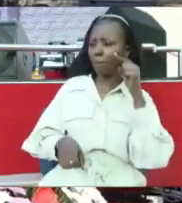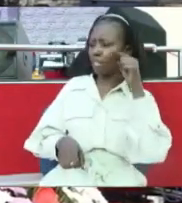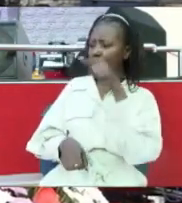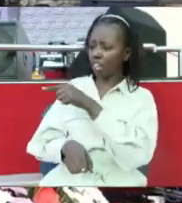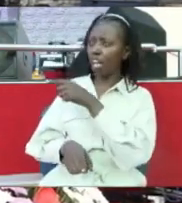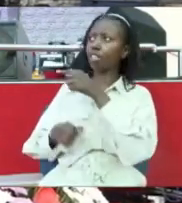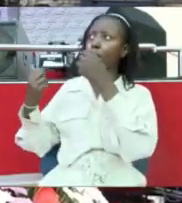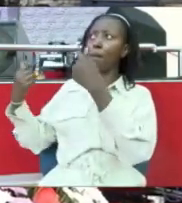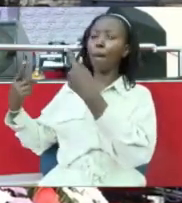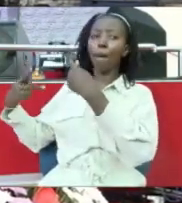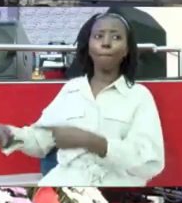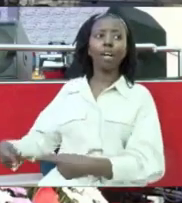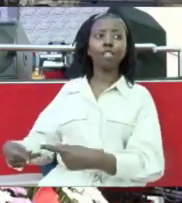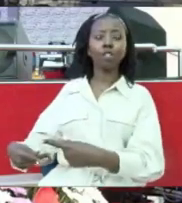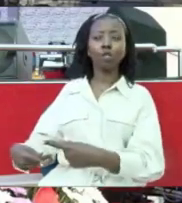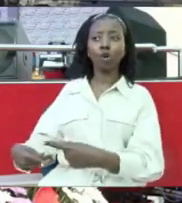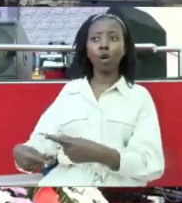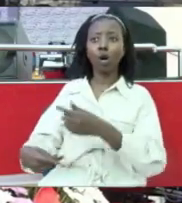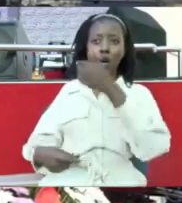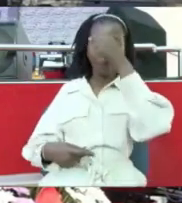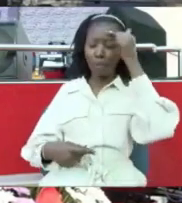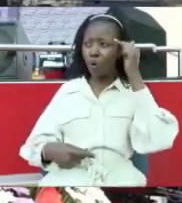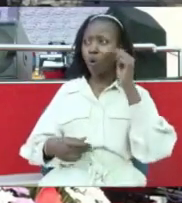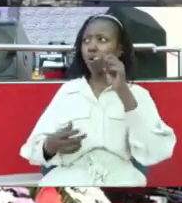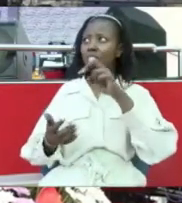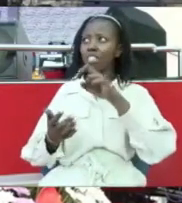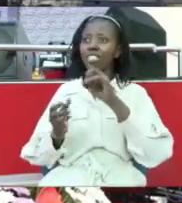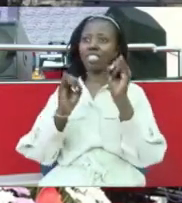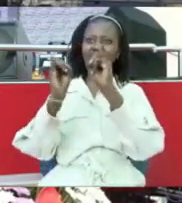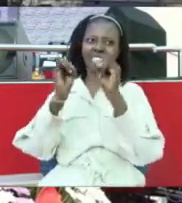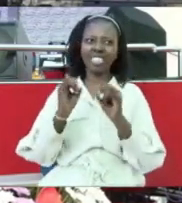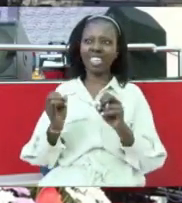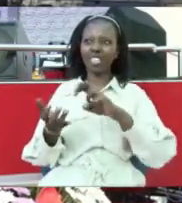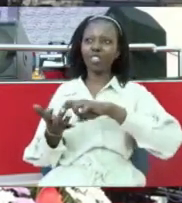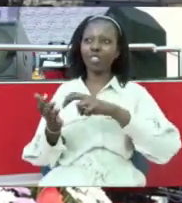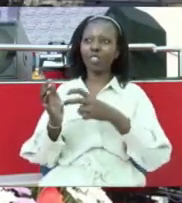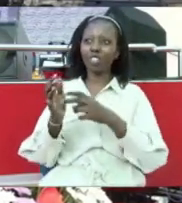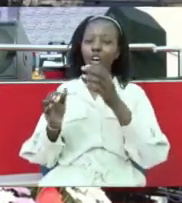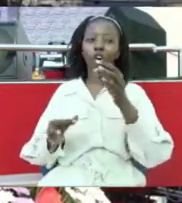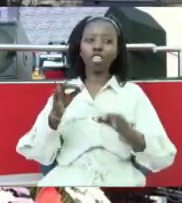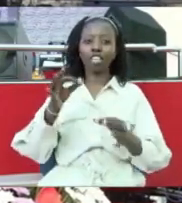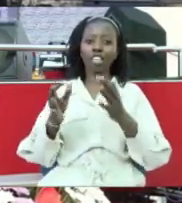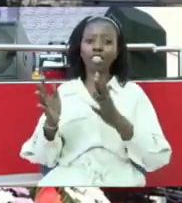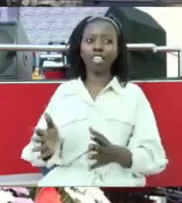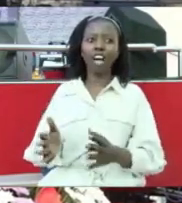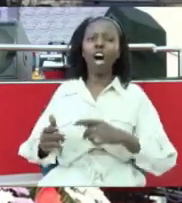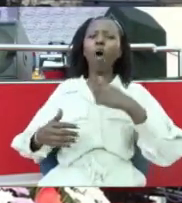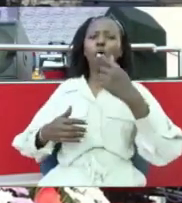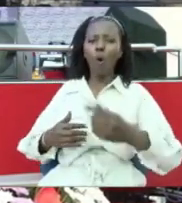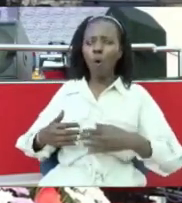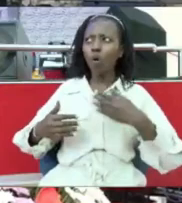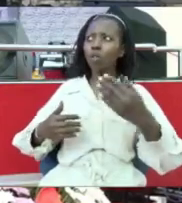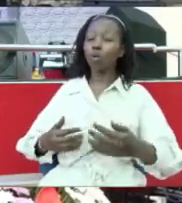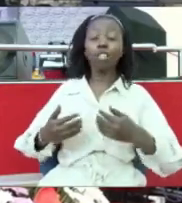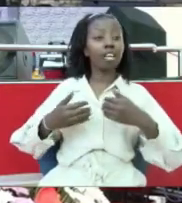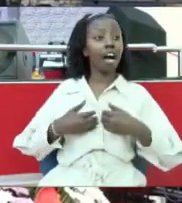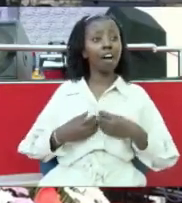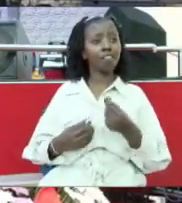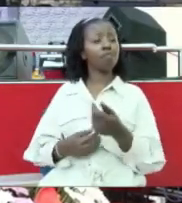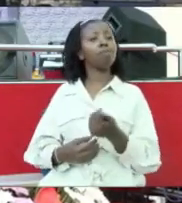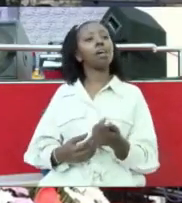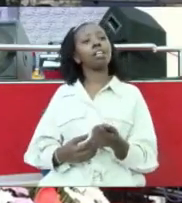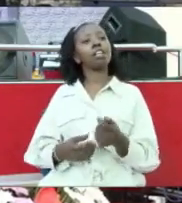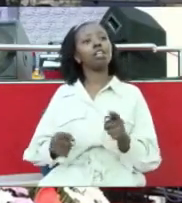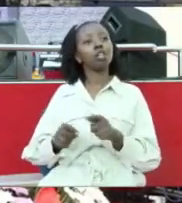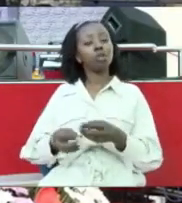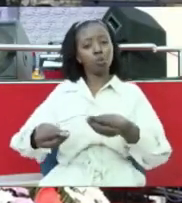ninamhukumu. Because he is an international contractor. Kwa sababu ni mwanakandarasi wa kimataifa. He should always have money to give to bishop, his pastor and so on. Atakuwa